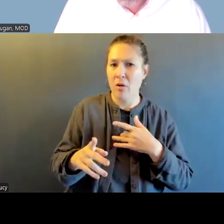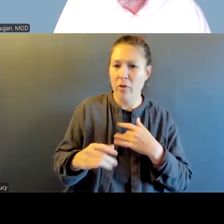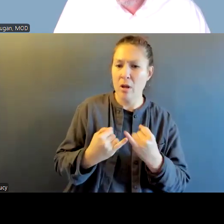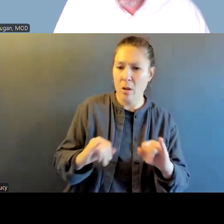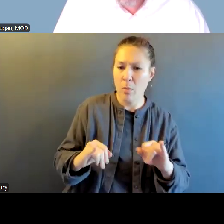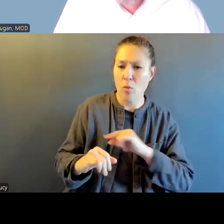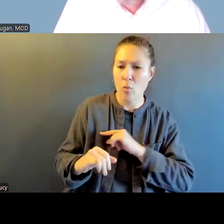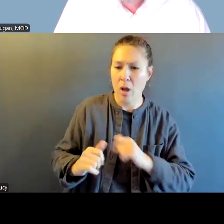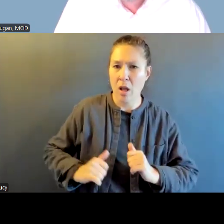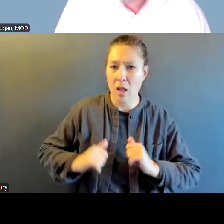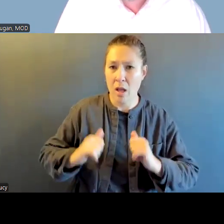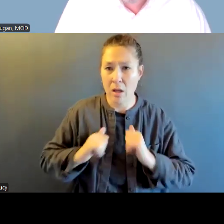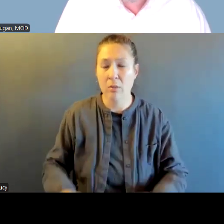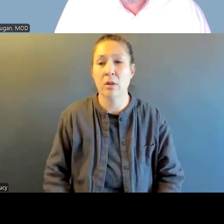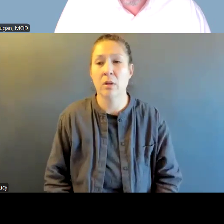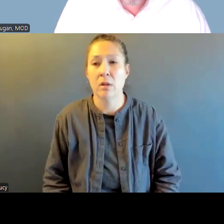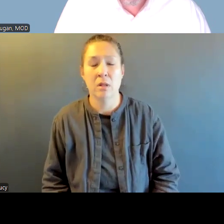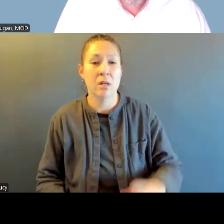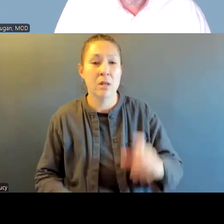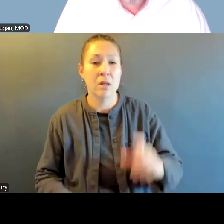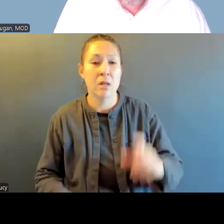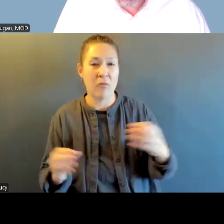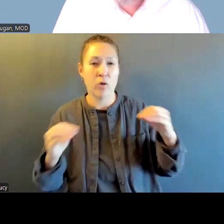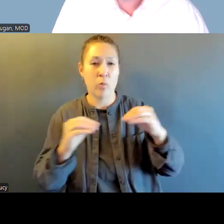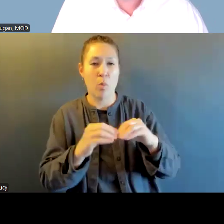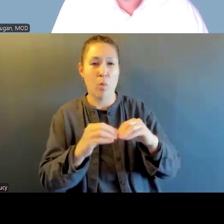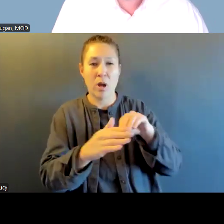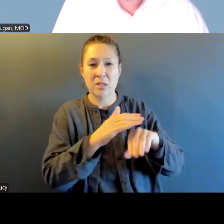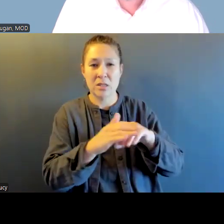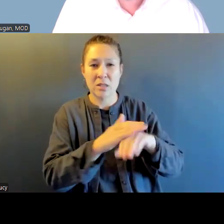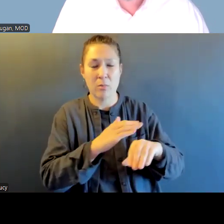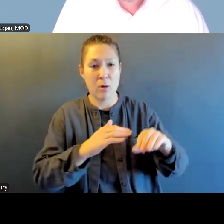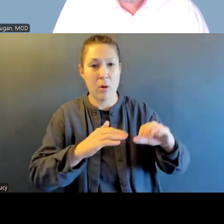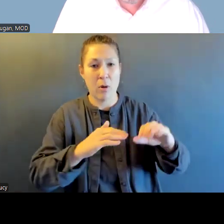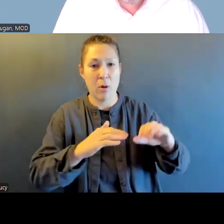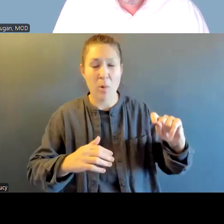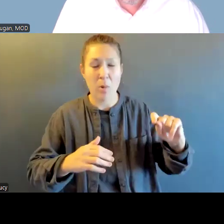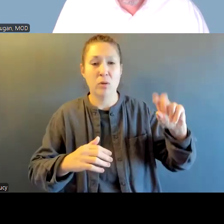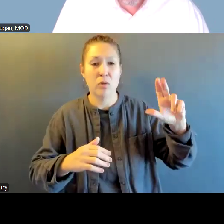and developers to prioritize the inclusion of accessible units in new construction and renovation projects.